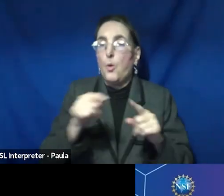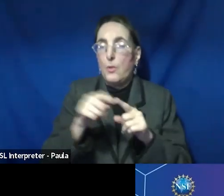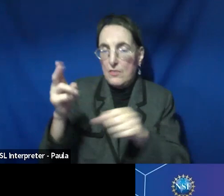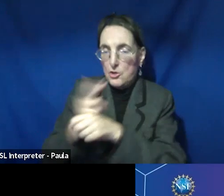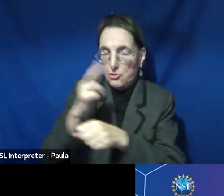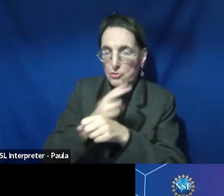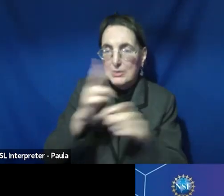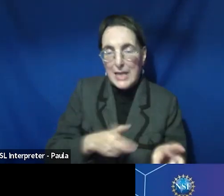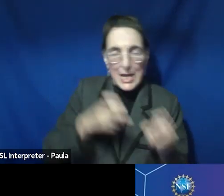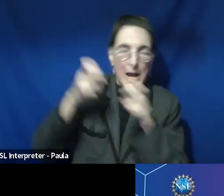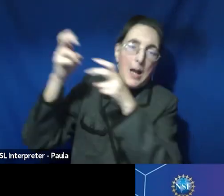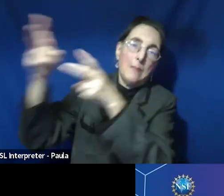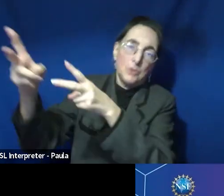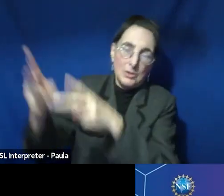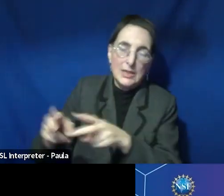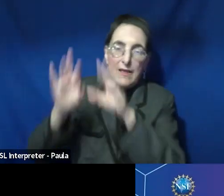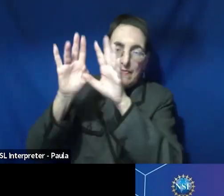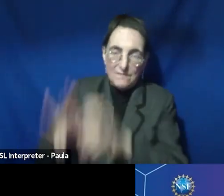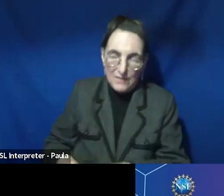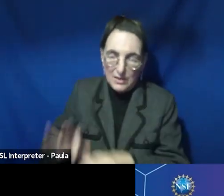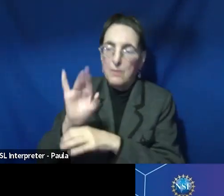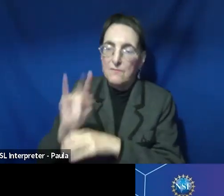and uploading the fillable format from NSF.